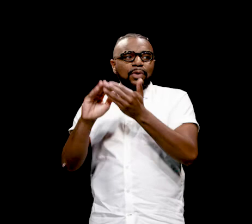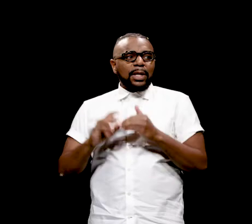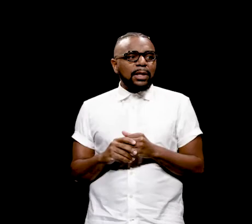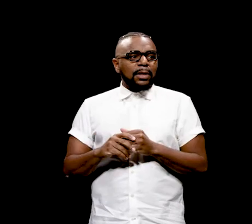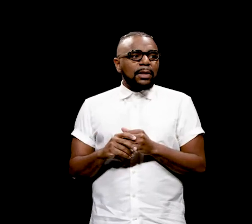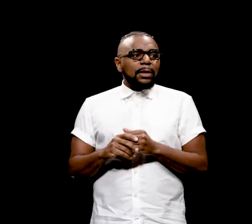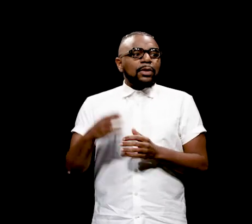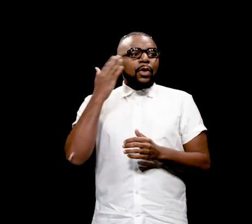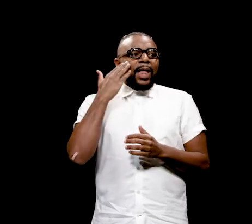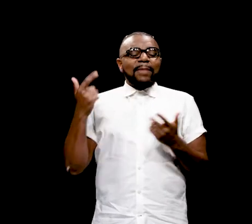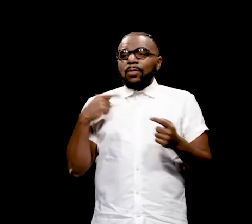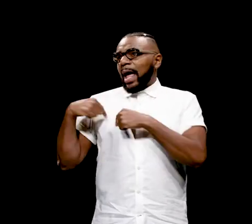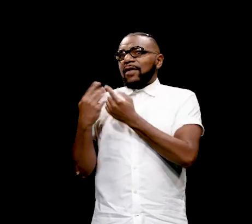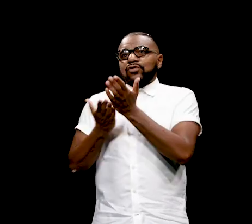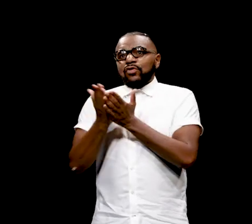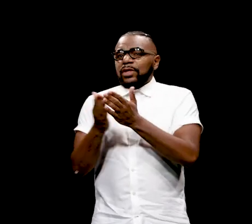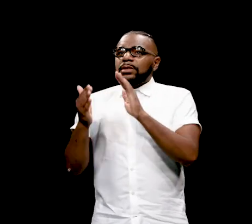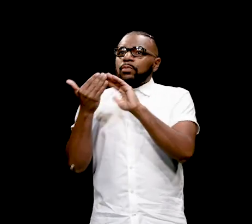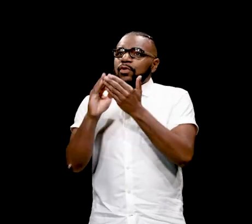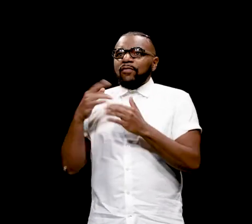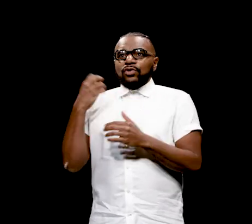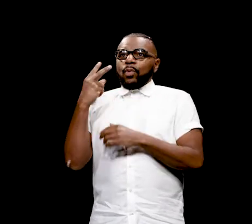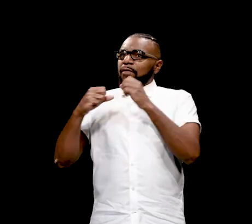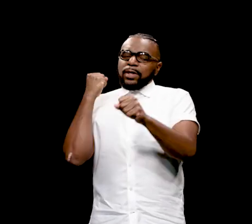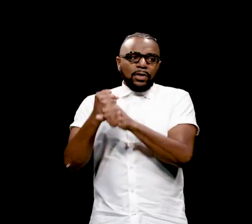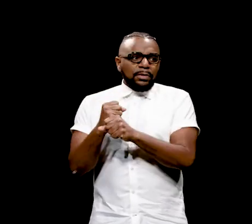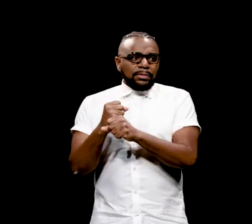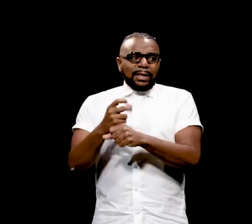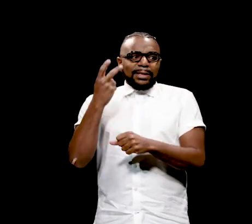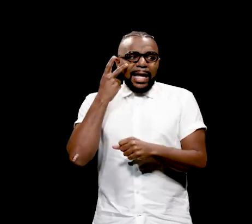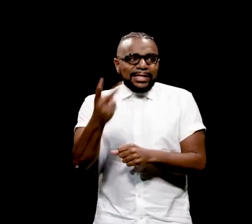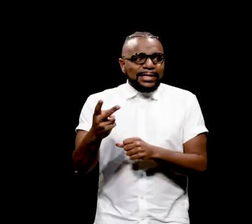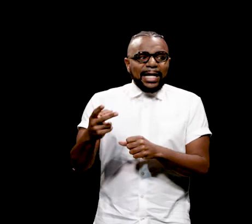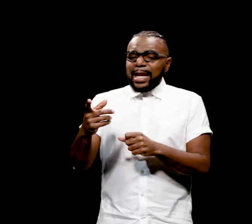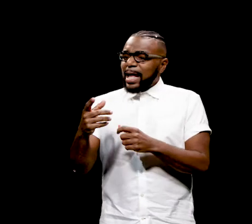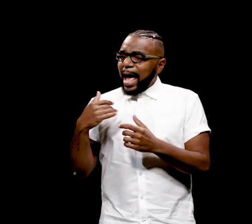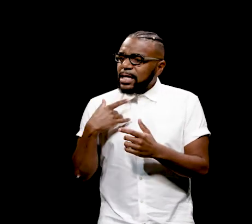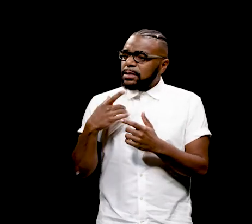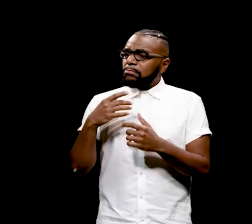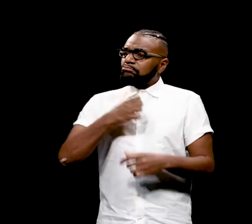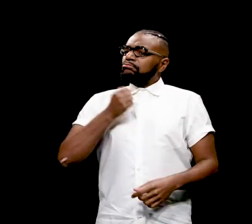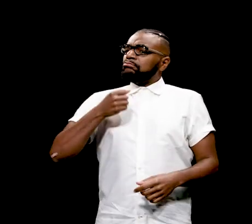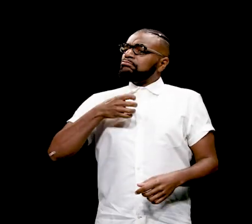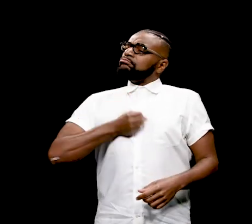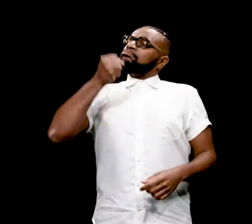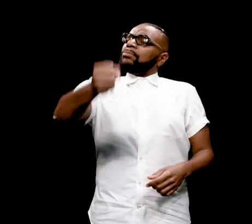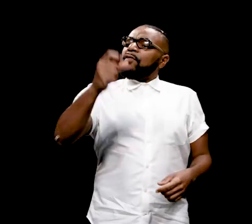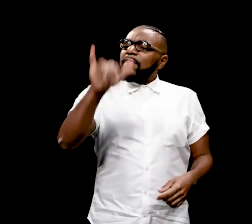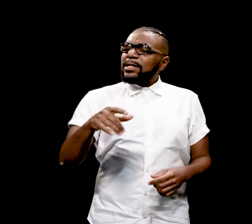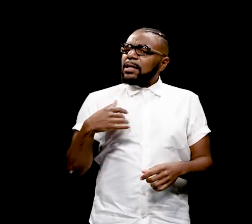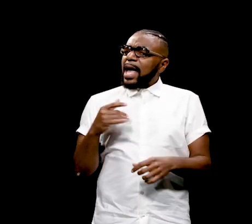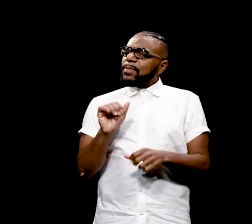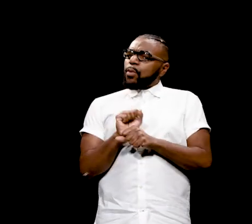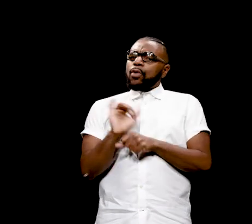I am somebody who served this community for 12 years. I see it as much as a calling as a job, and I'm always proud